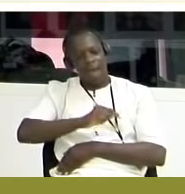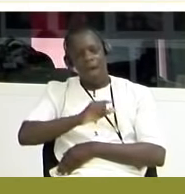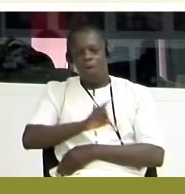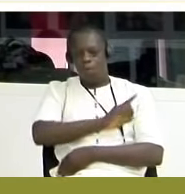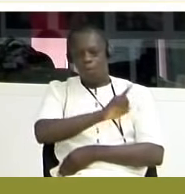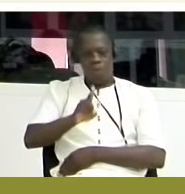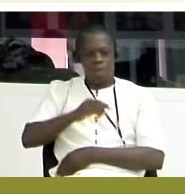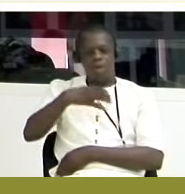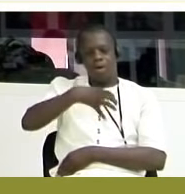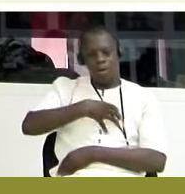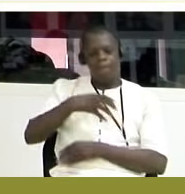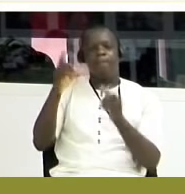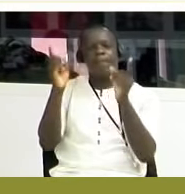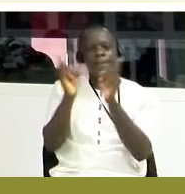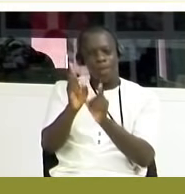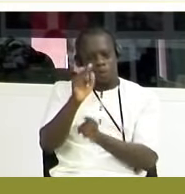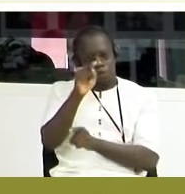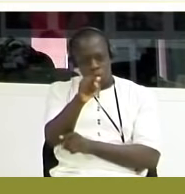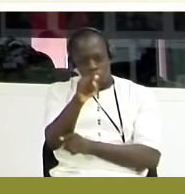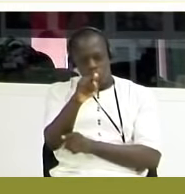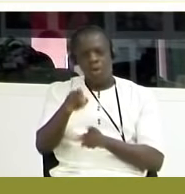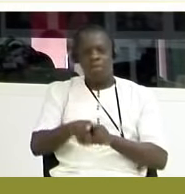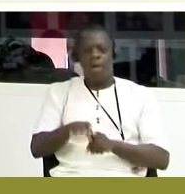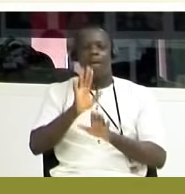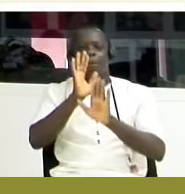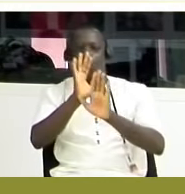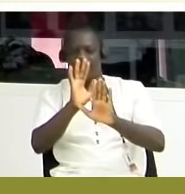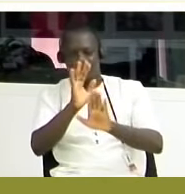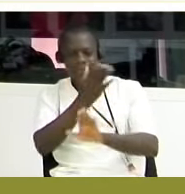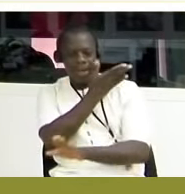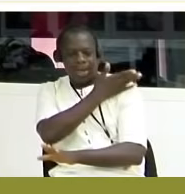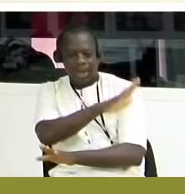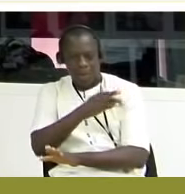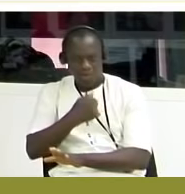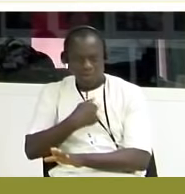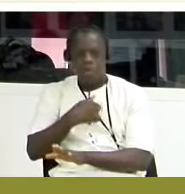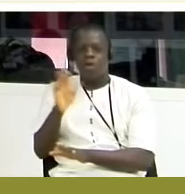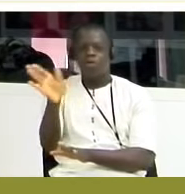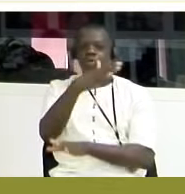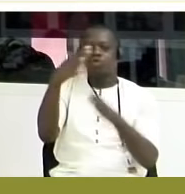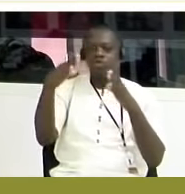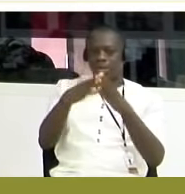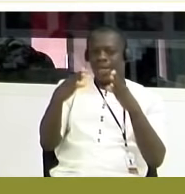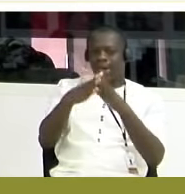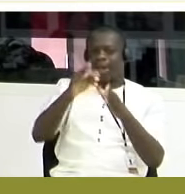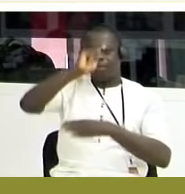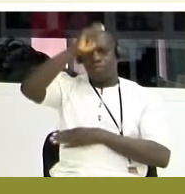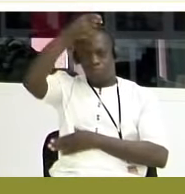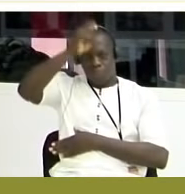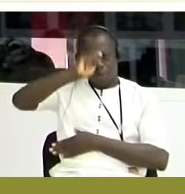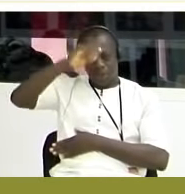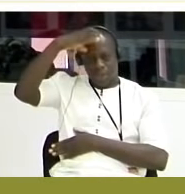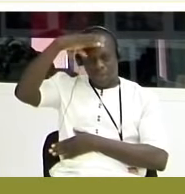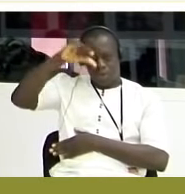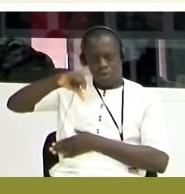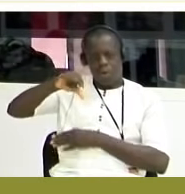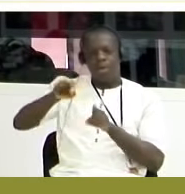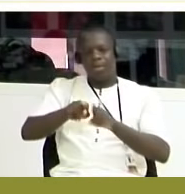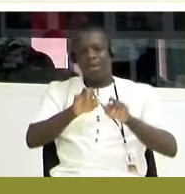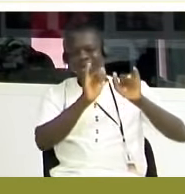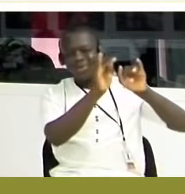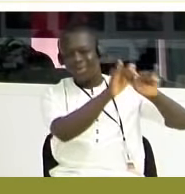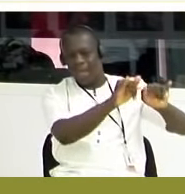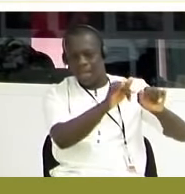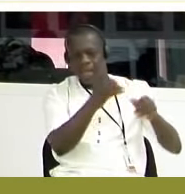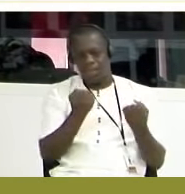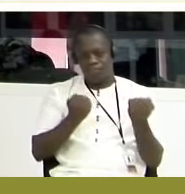them, "Can you allow me? We go together to the police headquarters. I will park the car and surrender the keys and